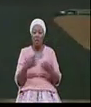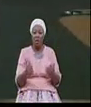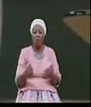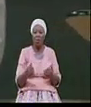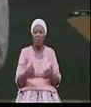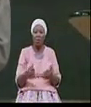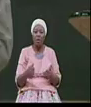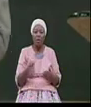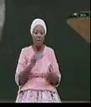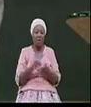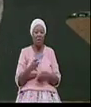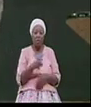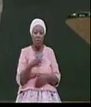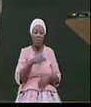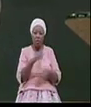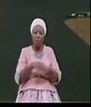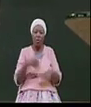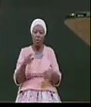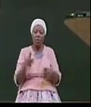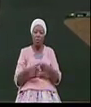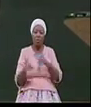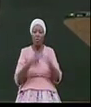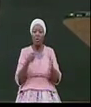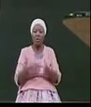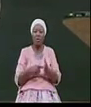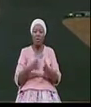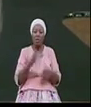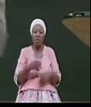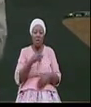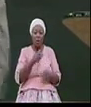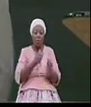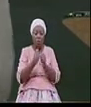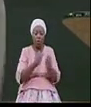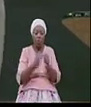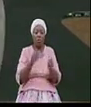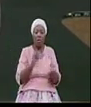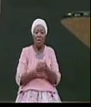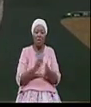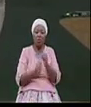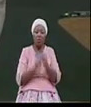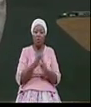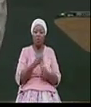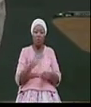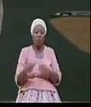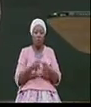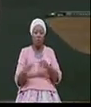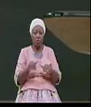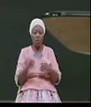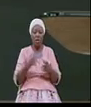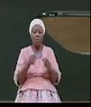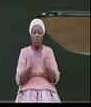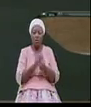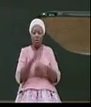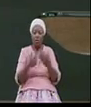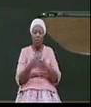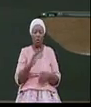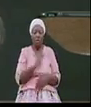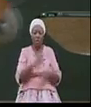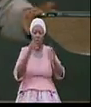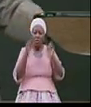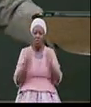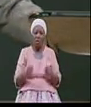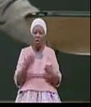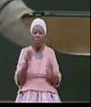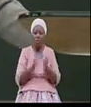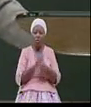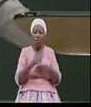do this, he pursued what he was to do with all his strength and with all the energy that he